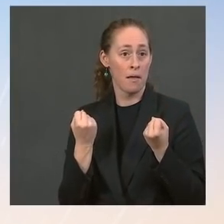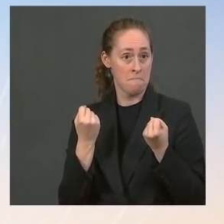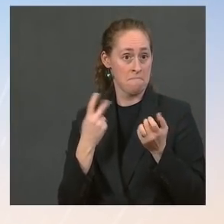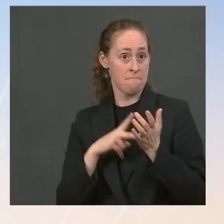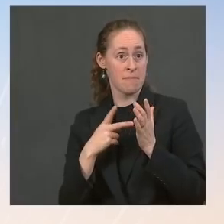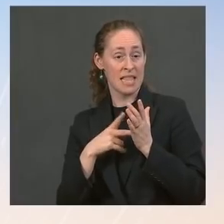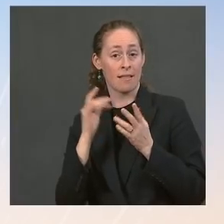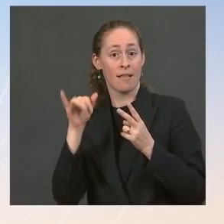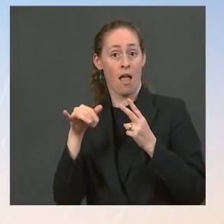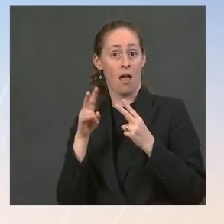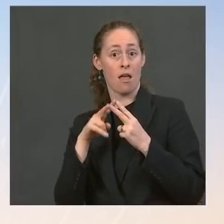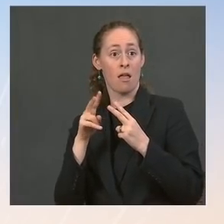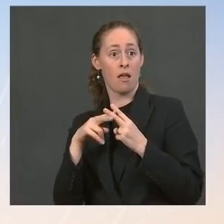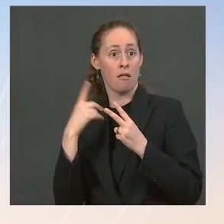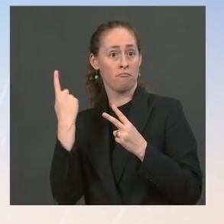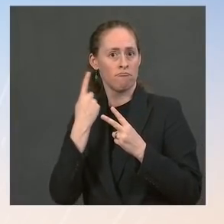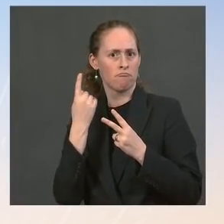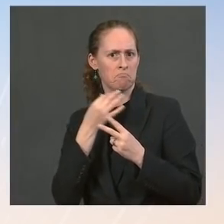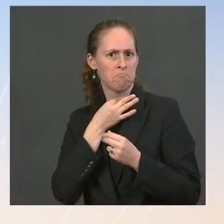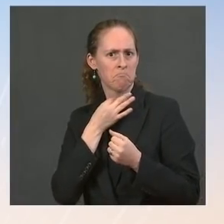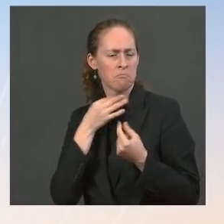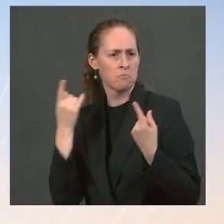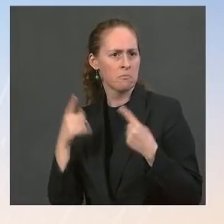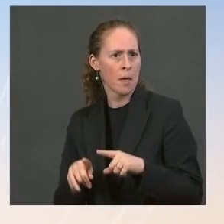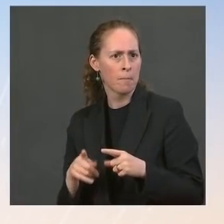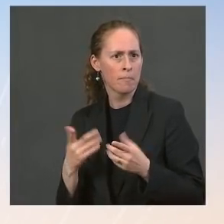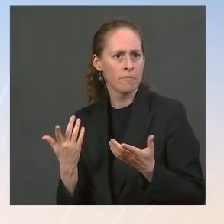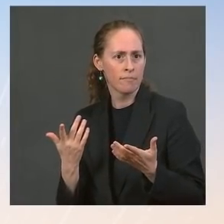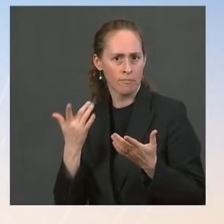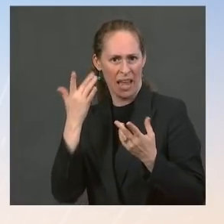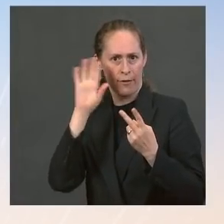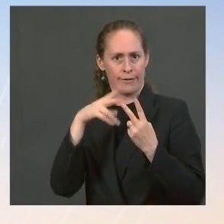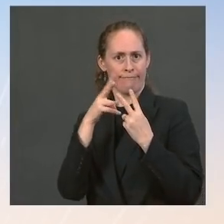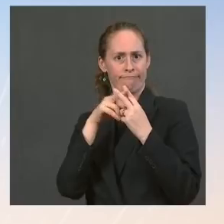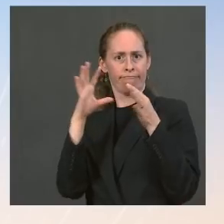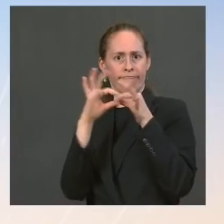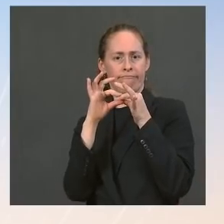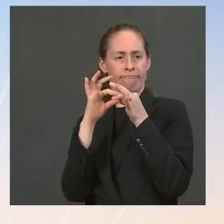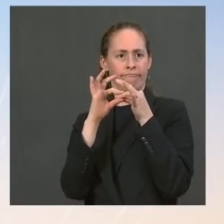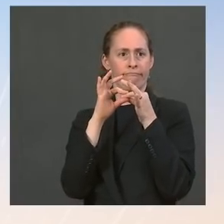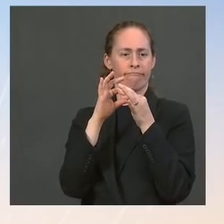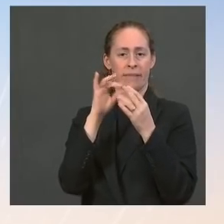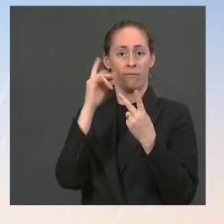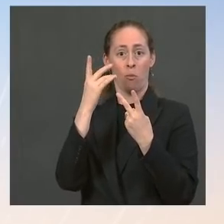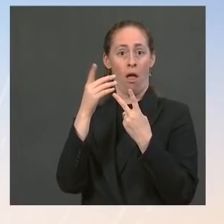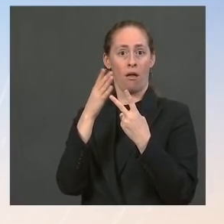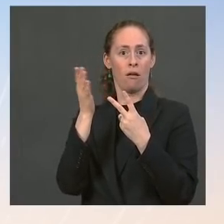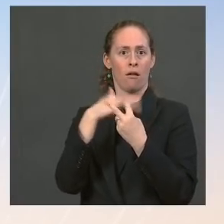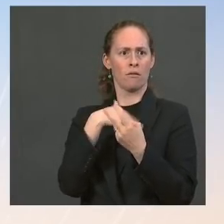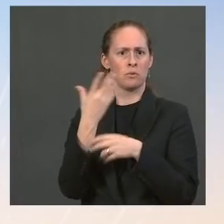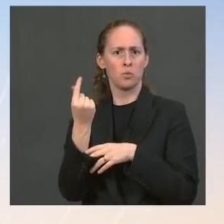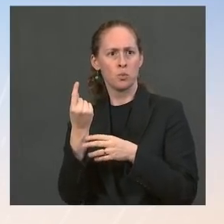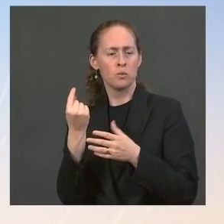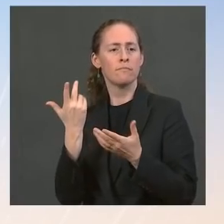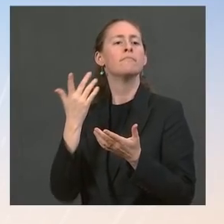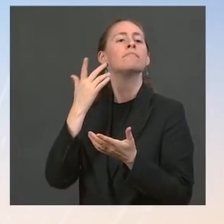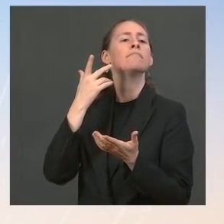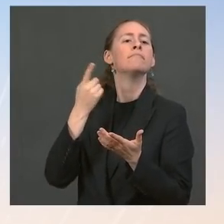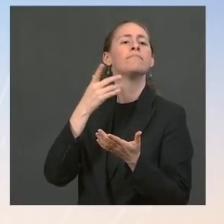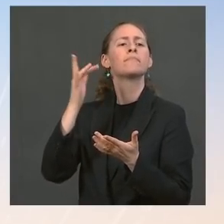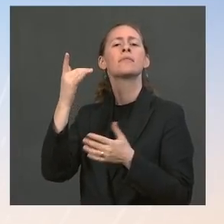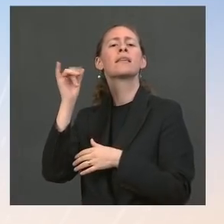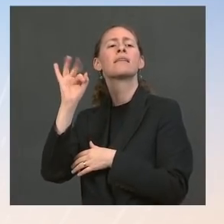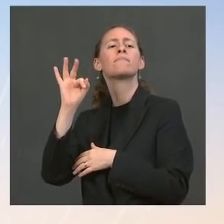the reconciliation and the infrastructure, are linked. And the president, you know, made statements that Republicans should be able to vote